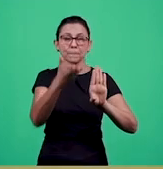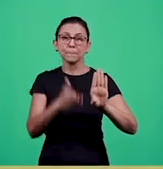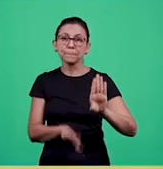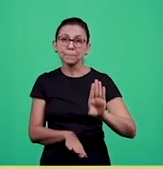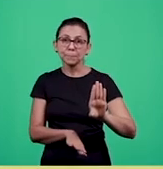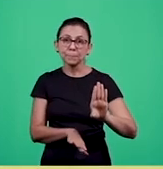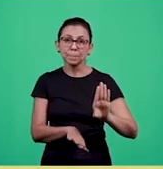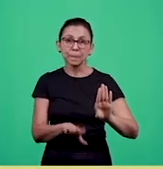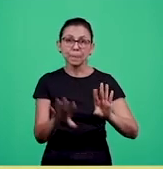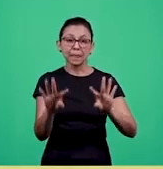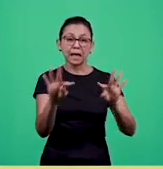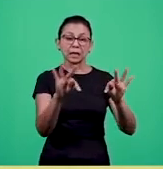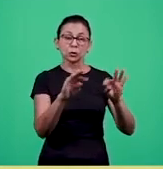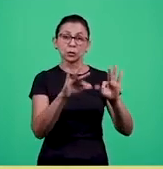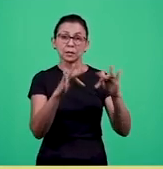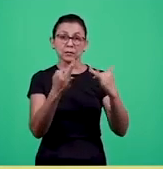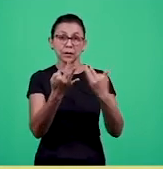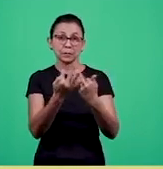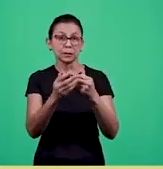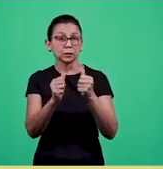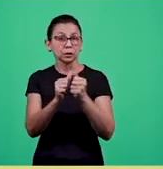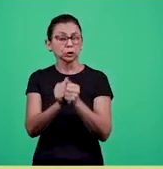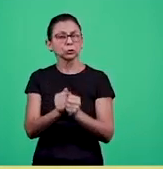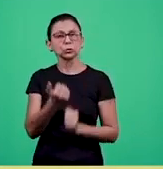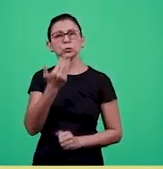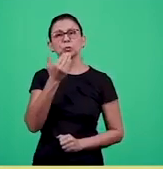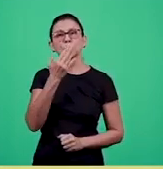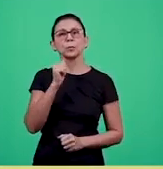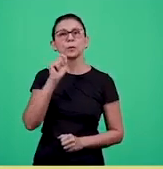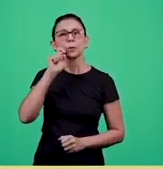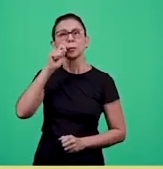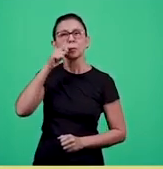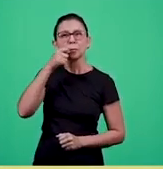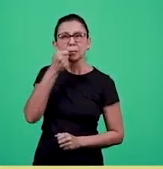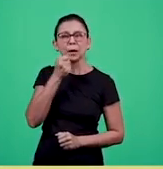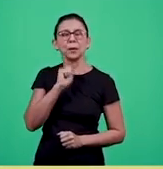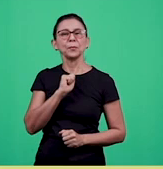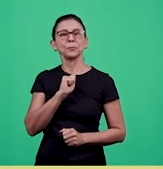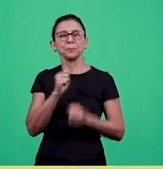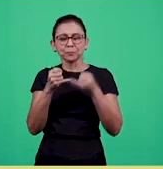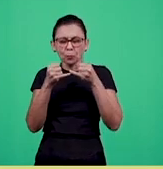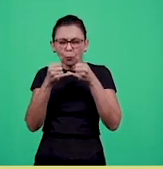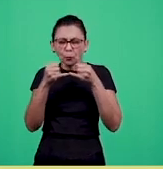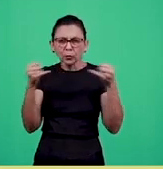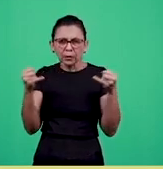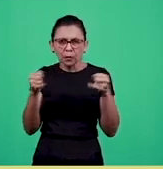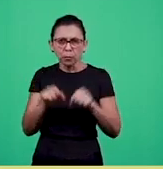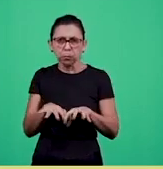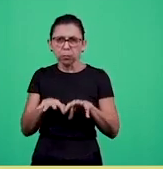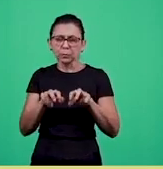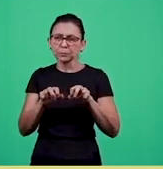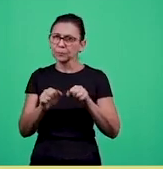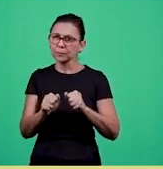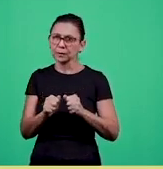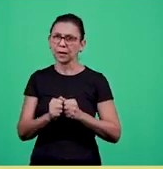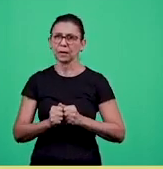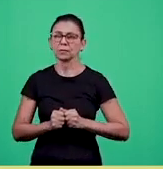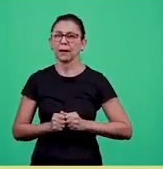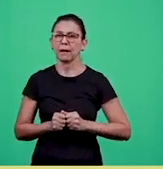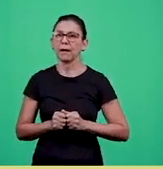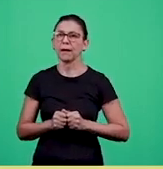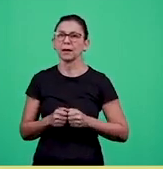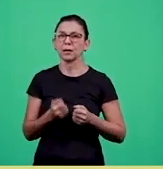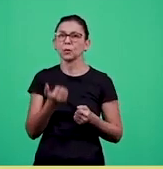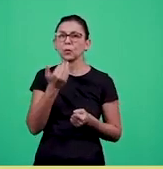ate the unleavened bread, the bitter herbs, and they also ate the roasted lamb and the blood of this